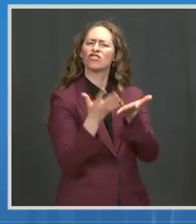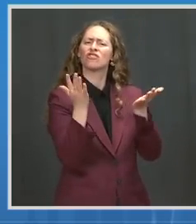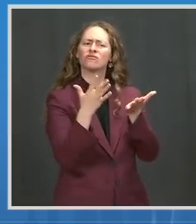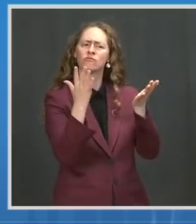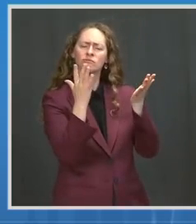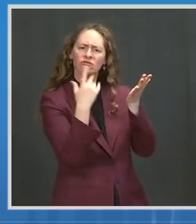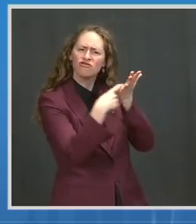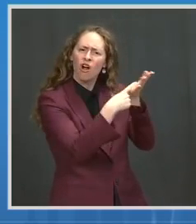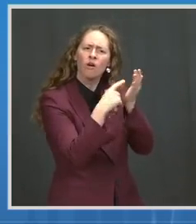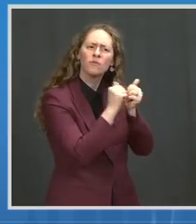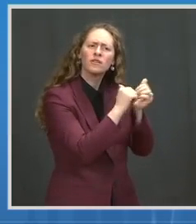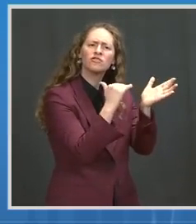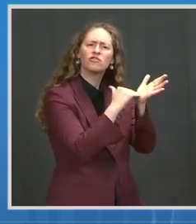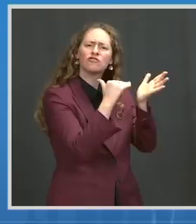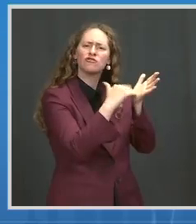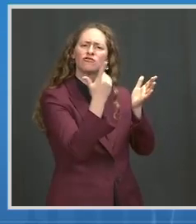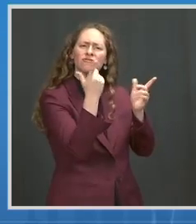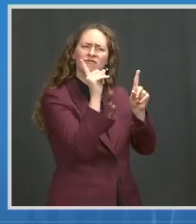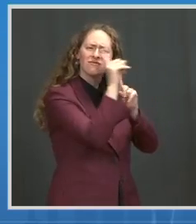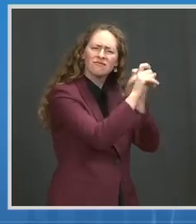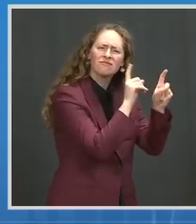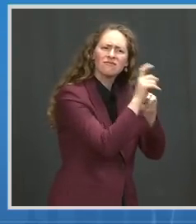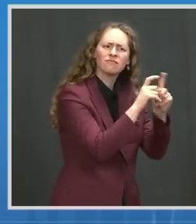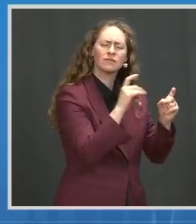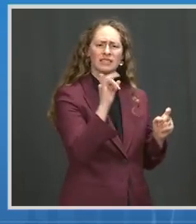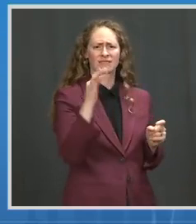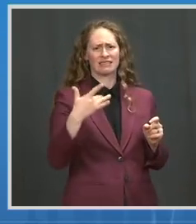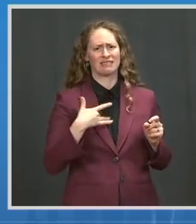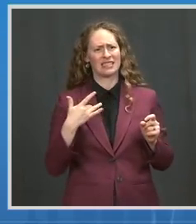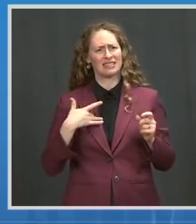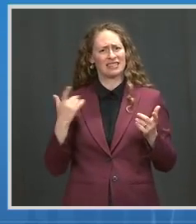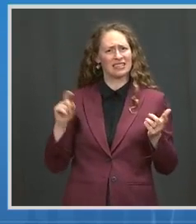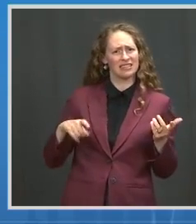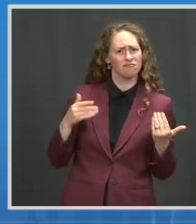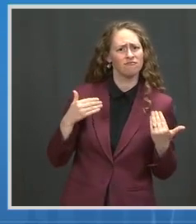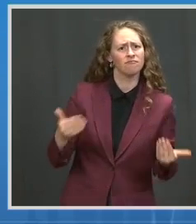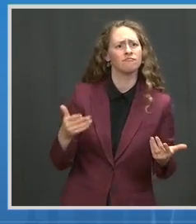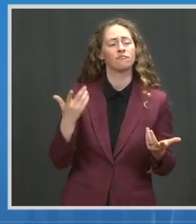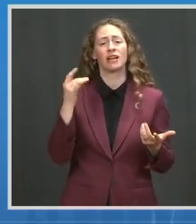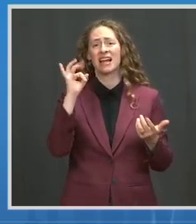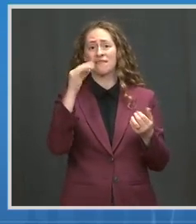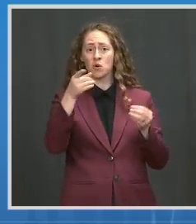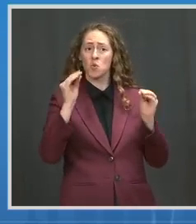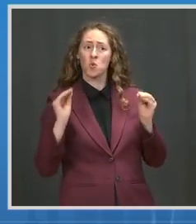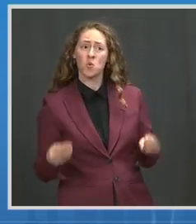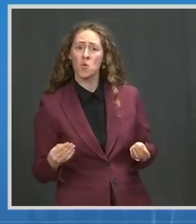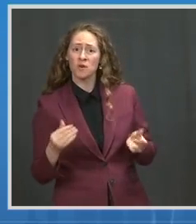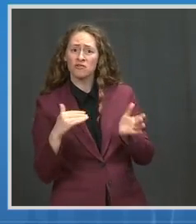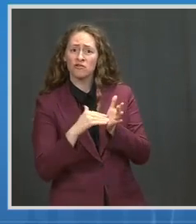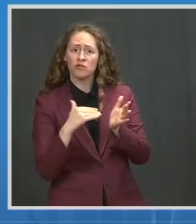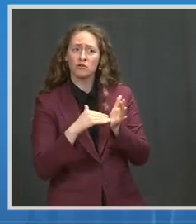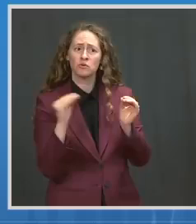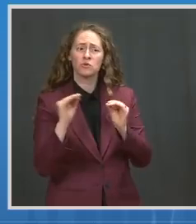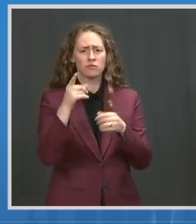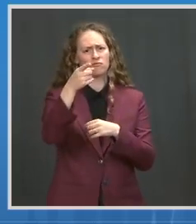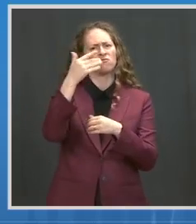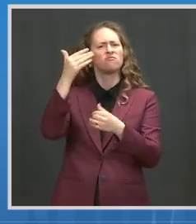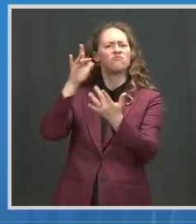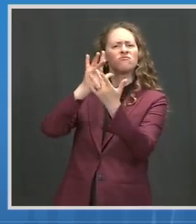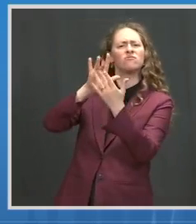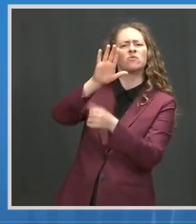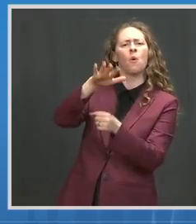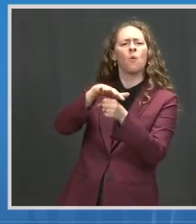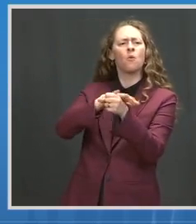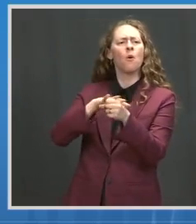know if you should get vaccinated. And if you don't have one, call a local hospital or clinic. Rather than wait for the call,